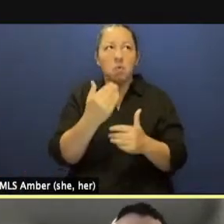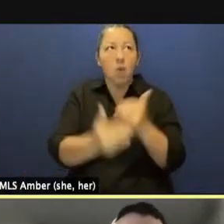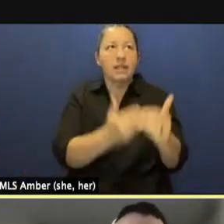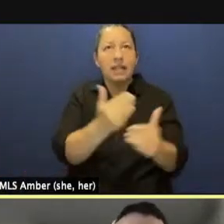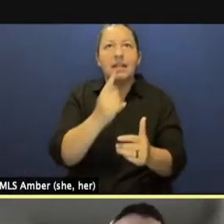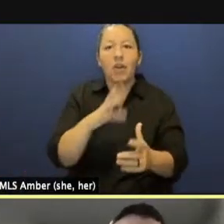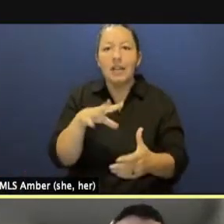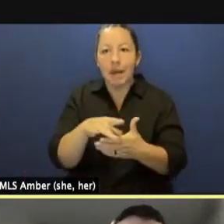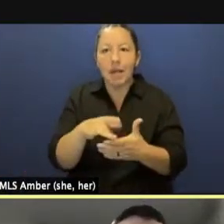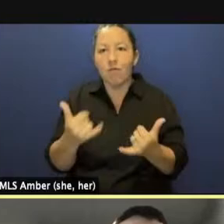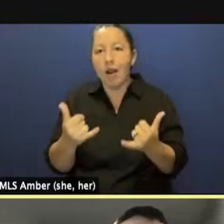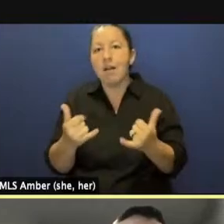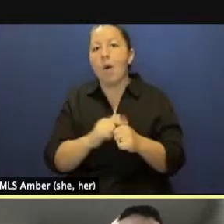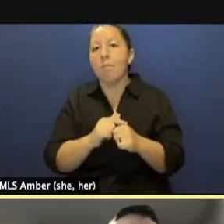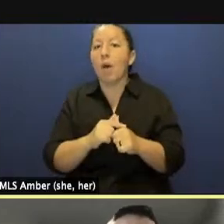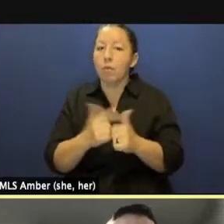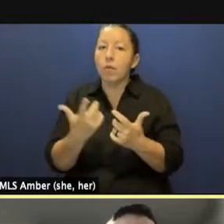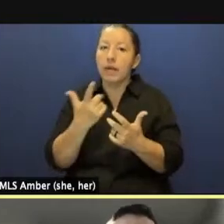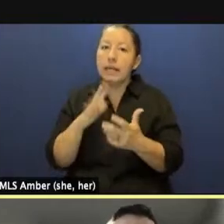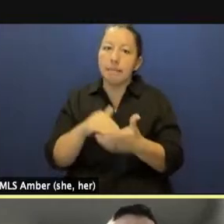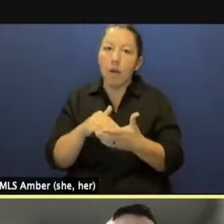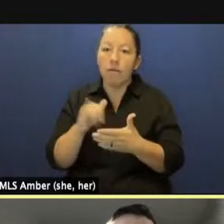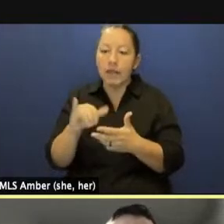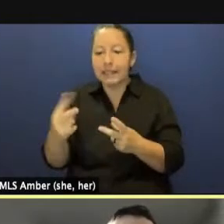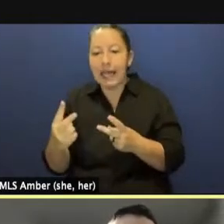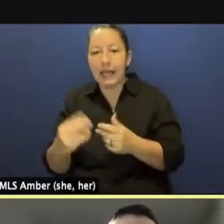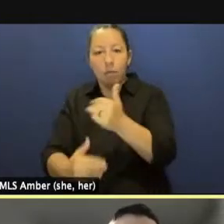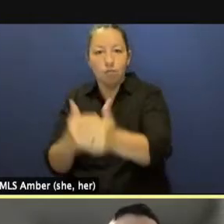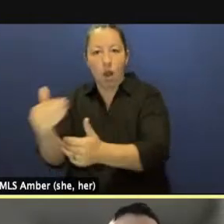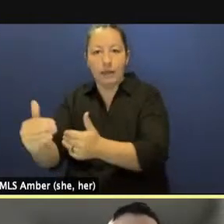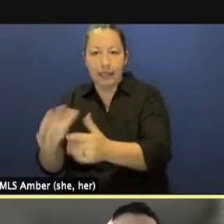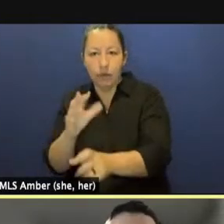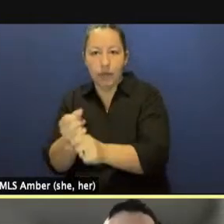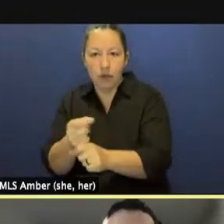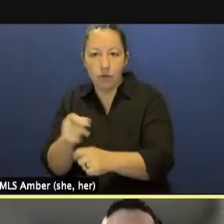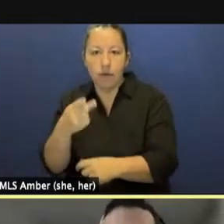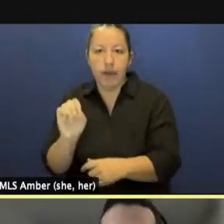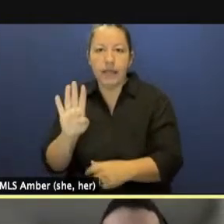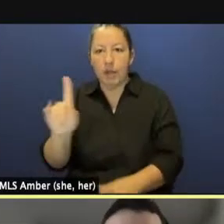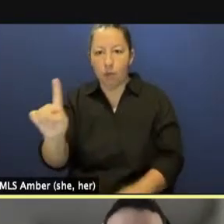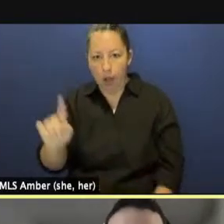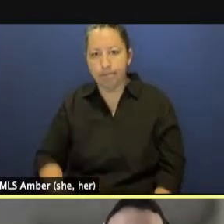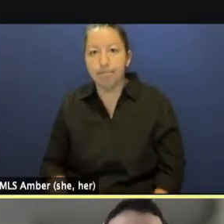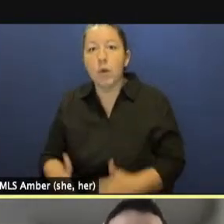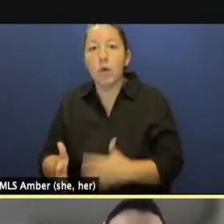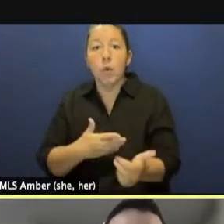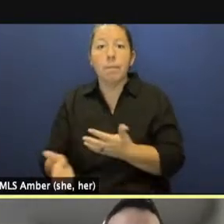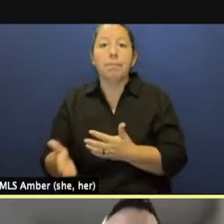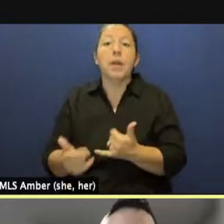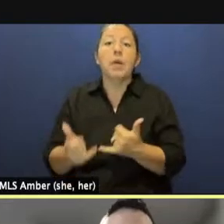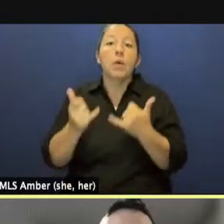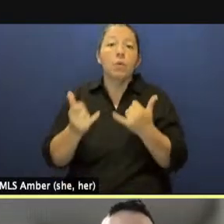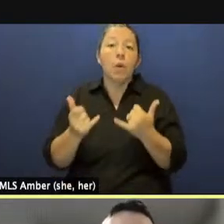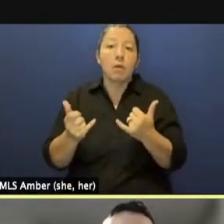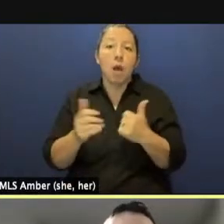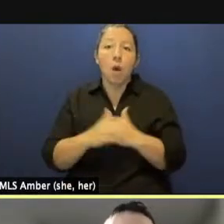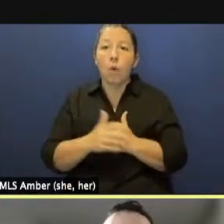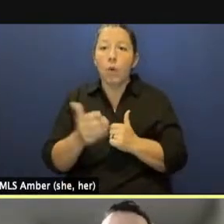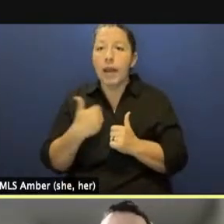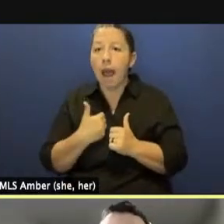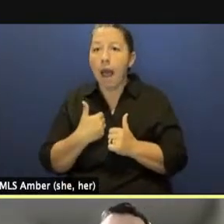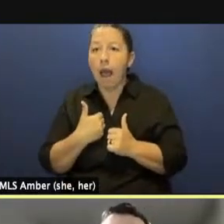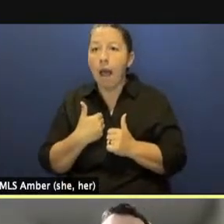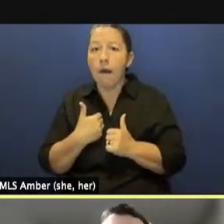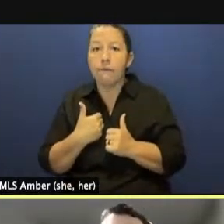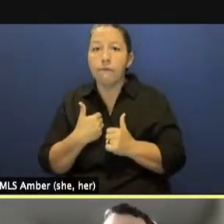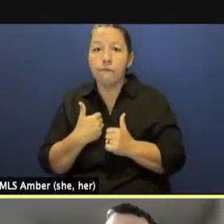get a full B1. So currently, the science requirement we have, we only have like 3 shards, 3 shields. It's